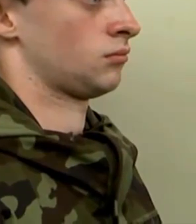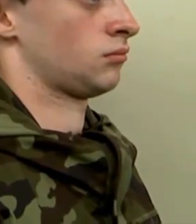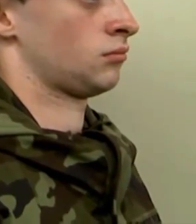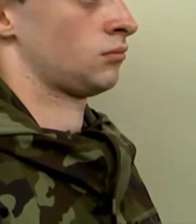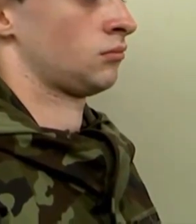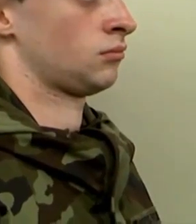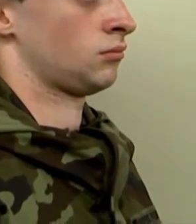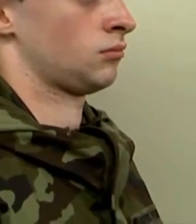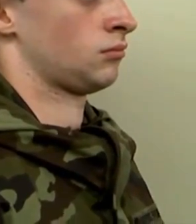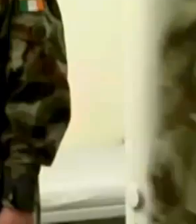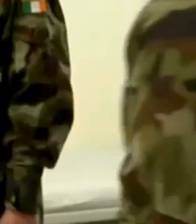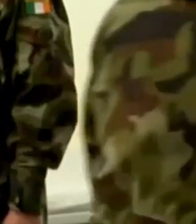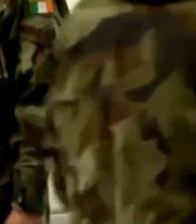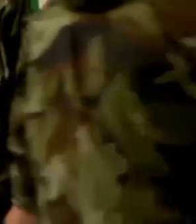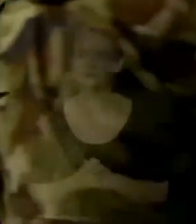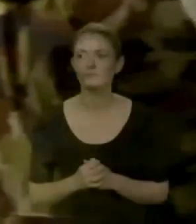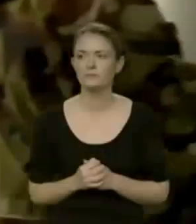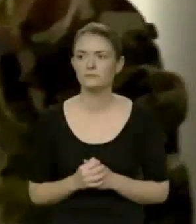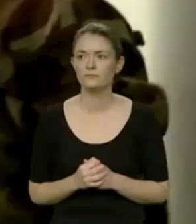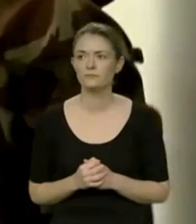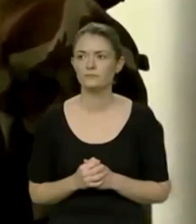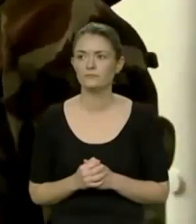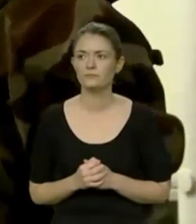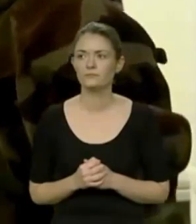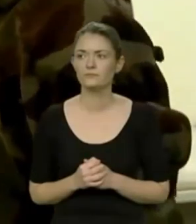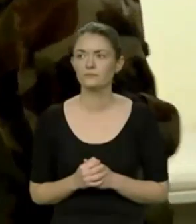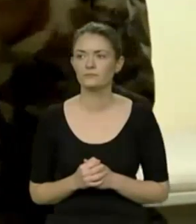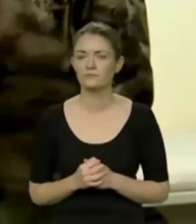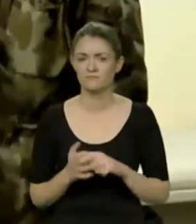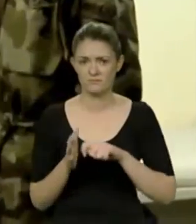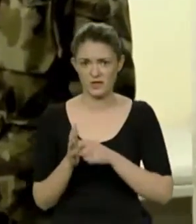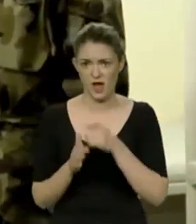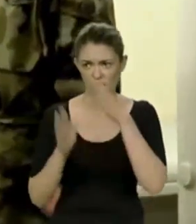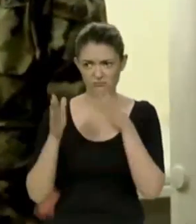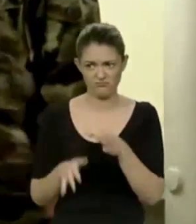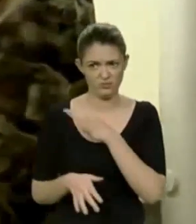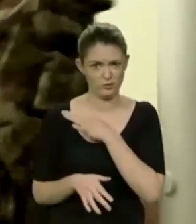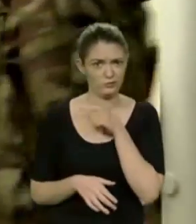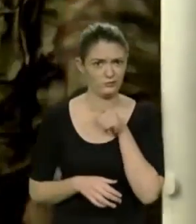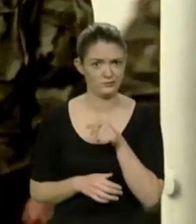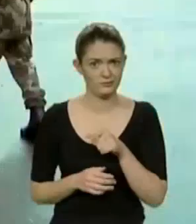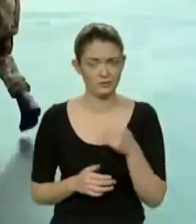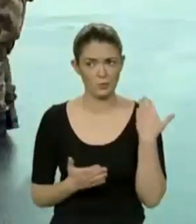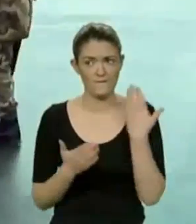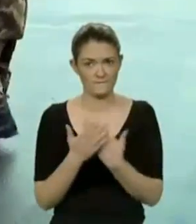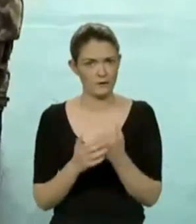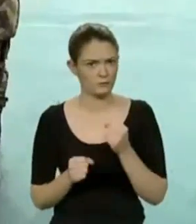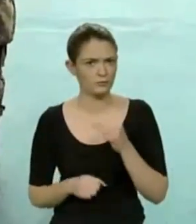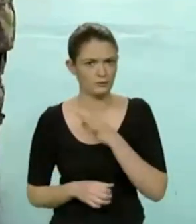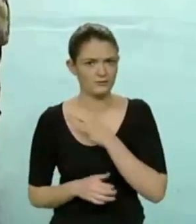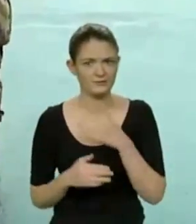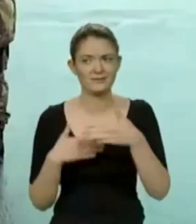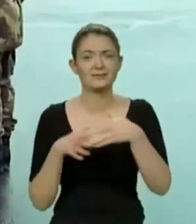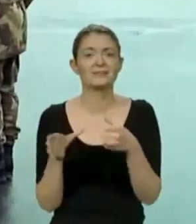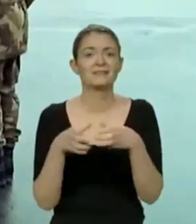Okay, that's a good locker as well. So far, so good. If the section rooms are